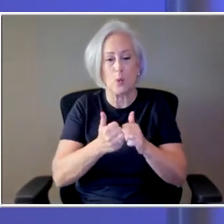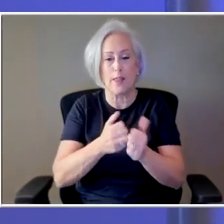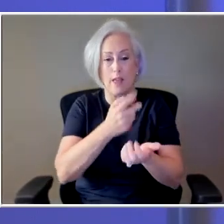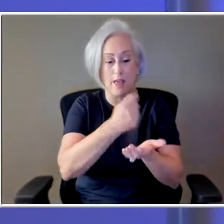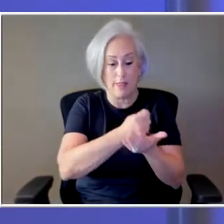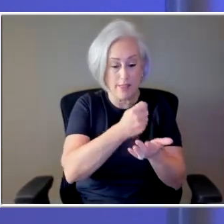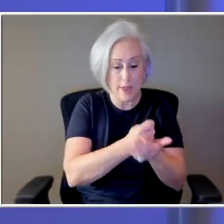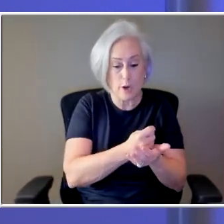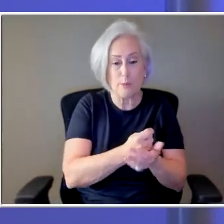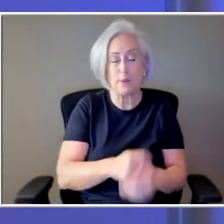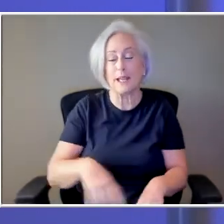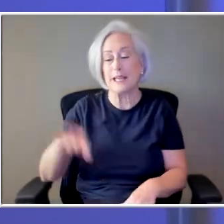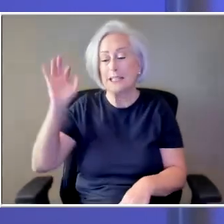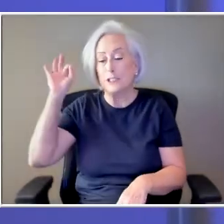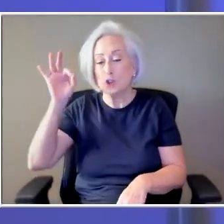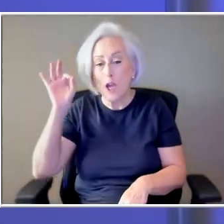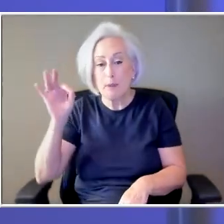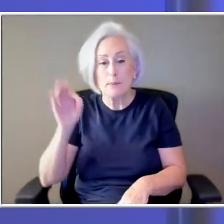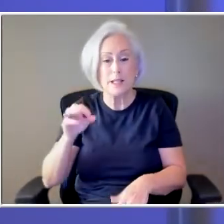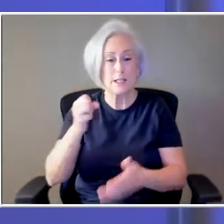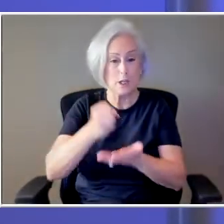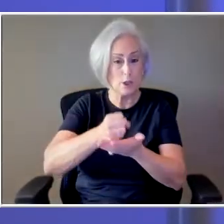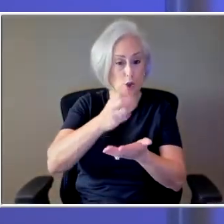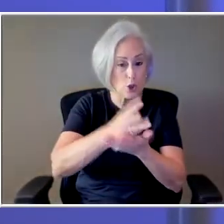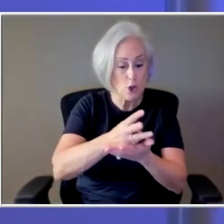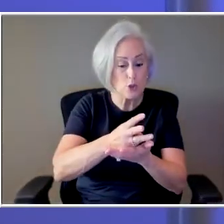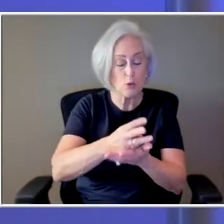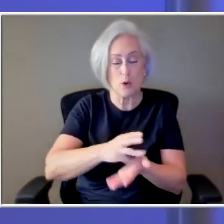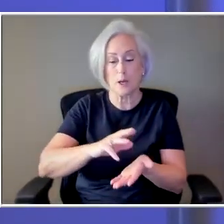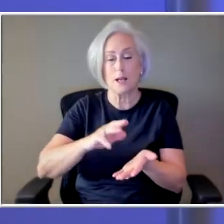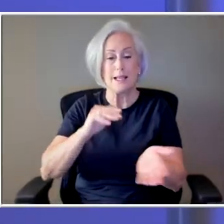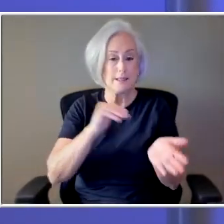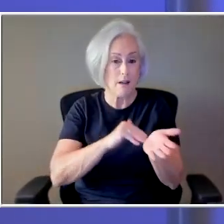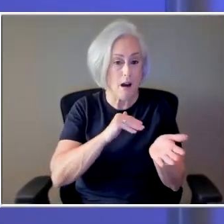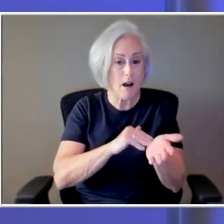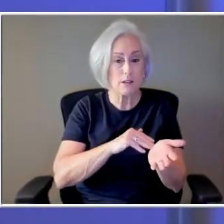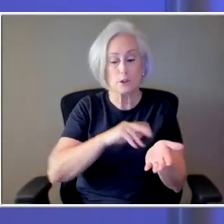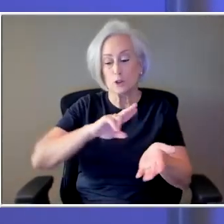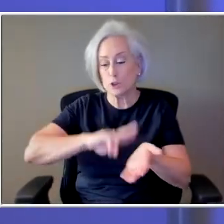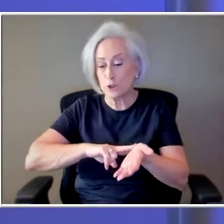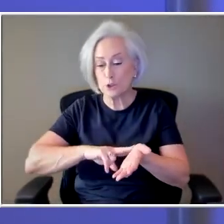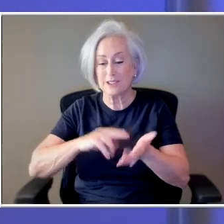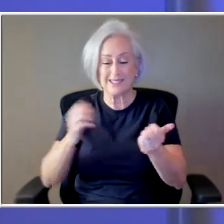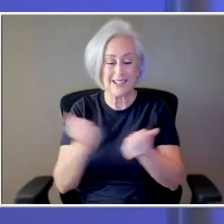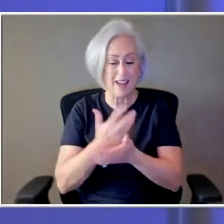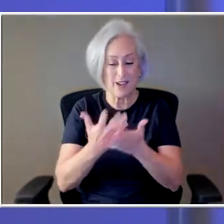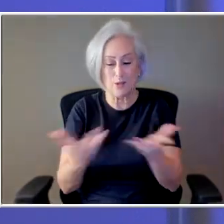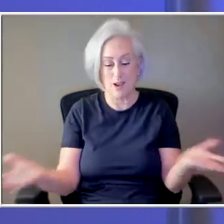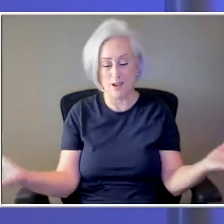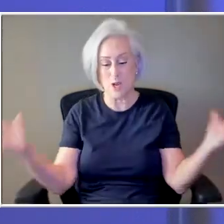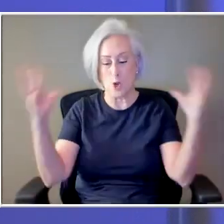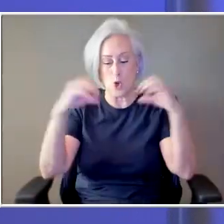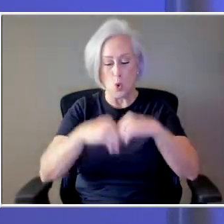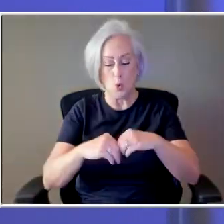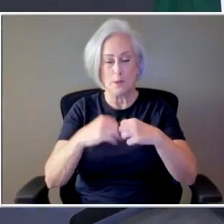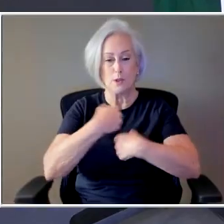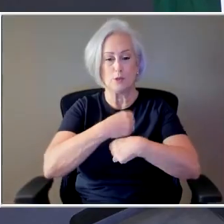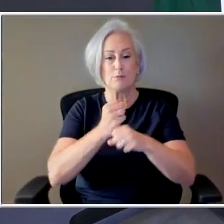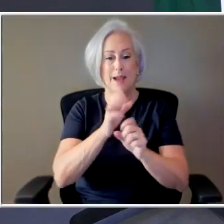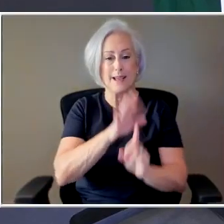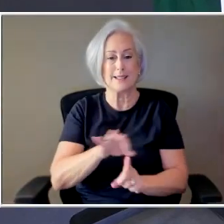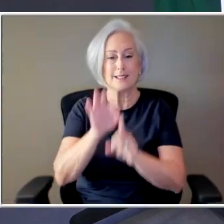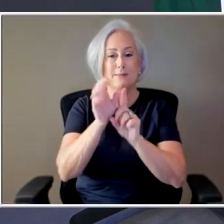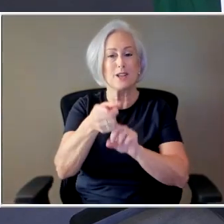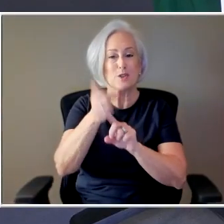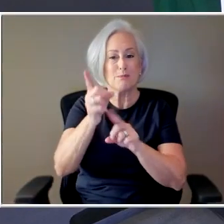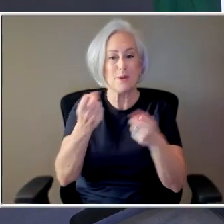chaplain and social work and our medical provider team, and it's everyone plays a role in making these special moments happen. And really putting